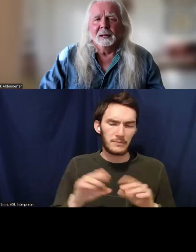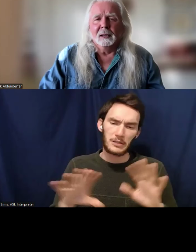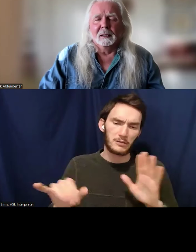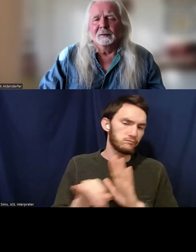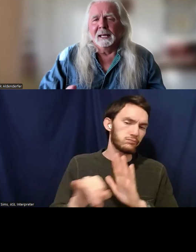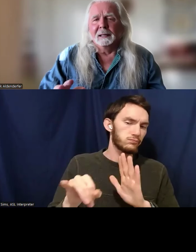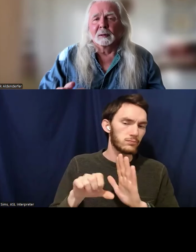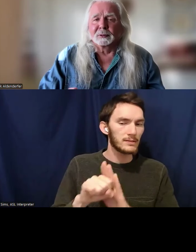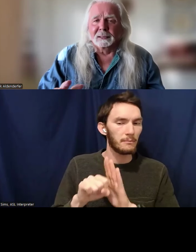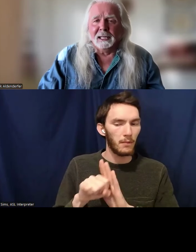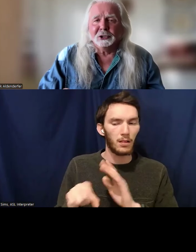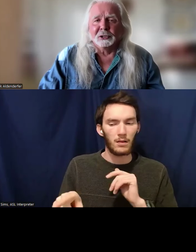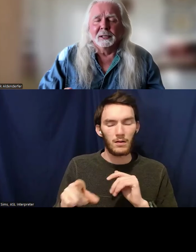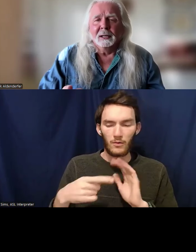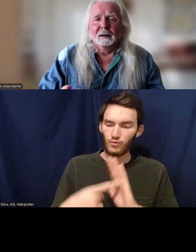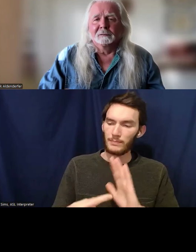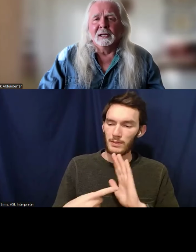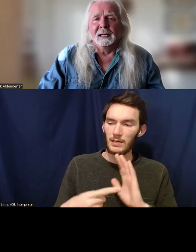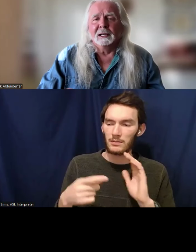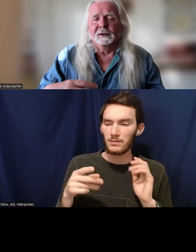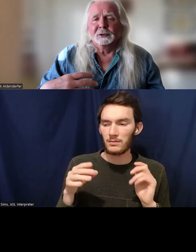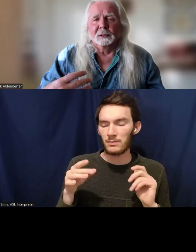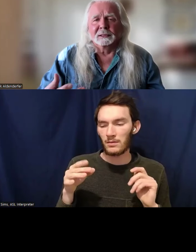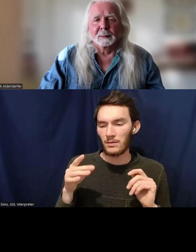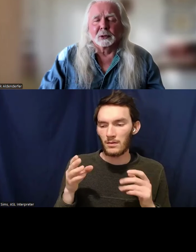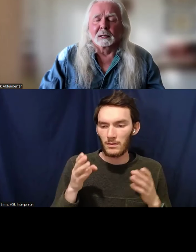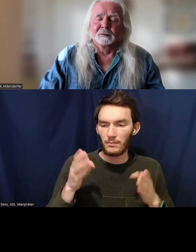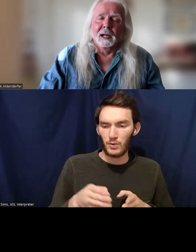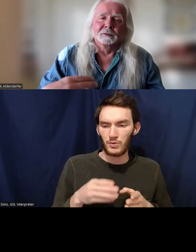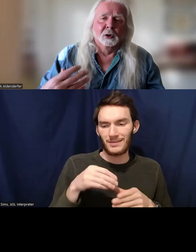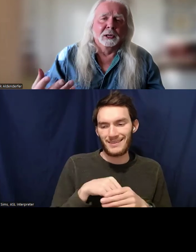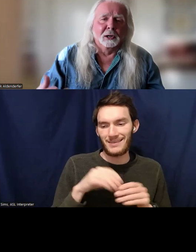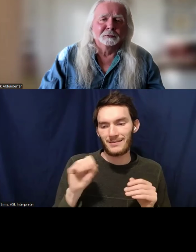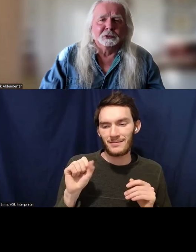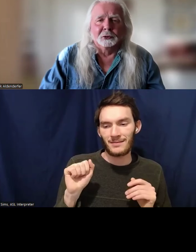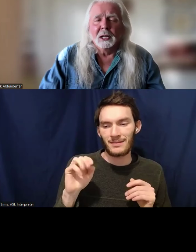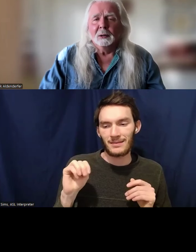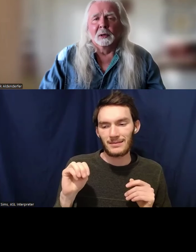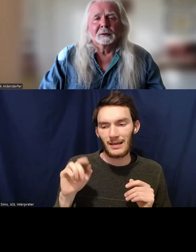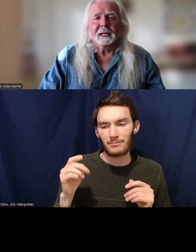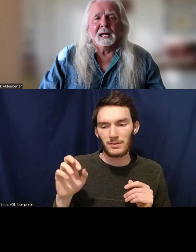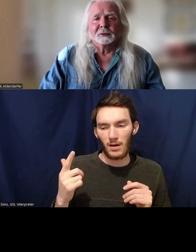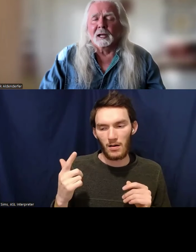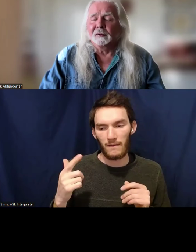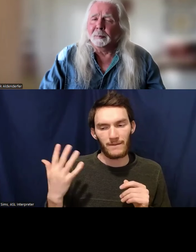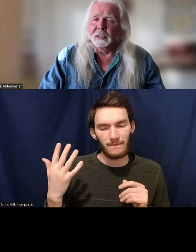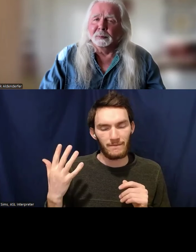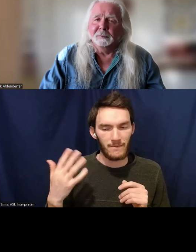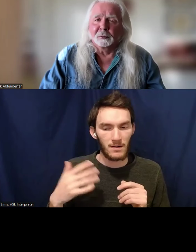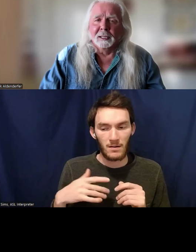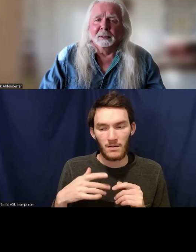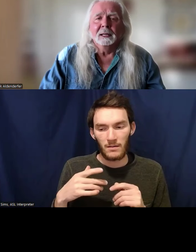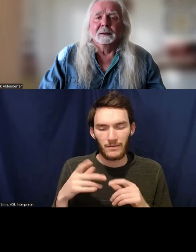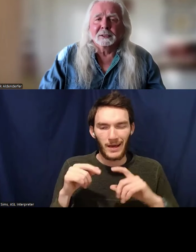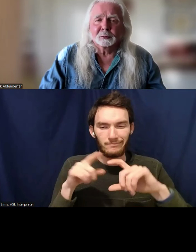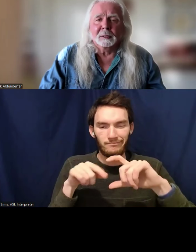symbol of a representation of the individual in Samsung 5 going off to whatever the afterlife happened to be